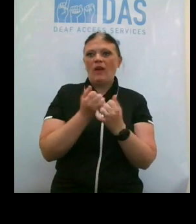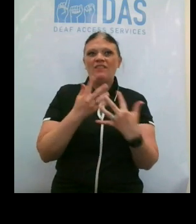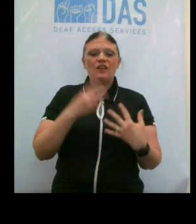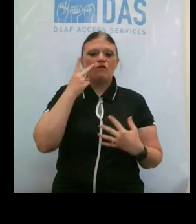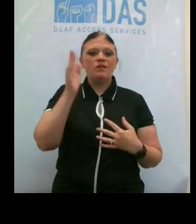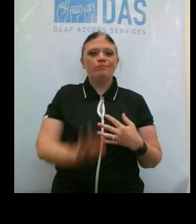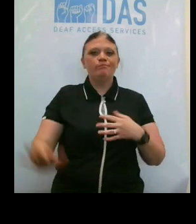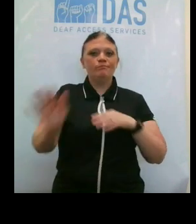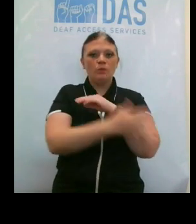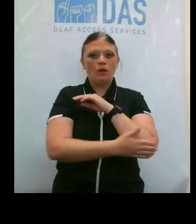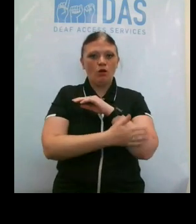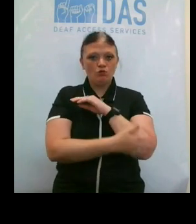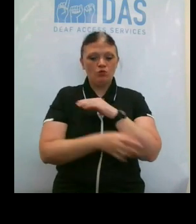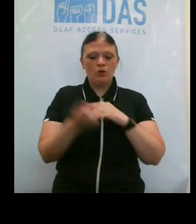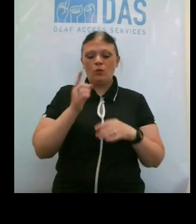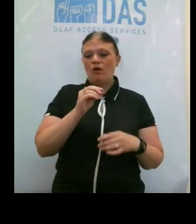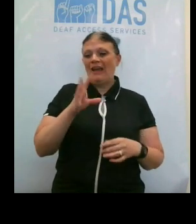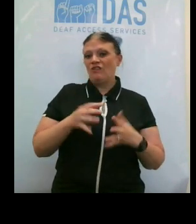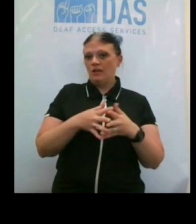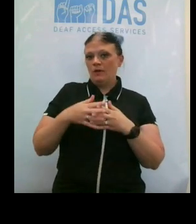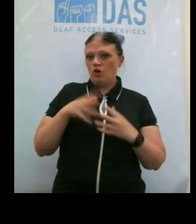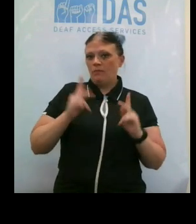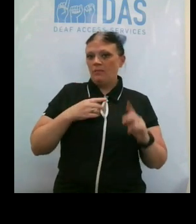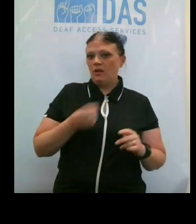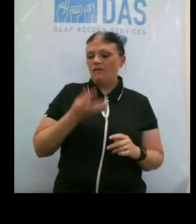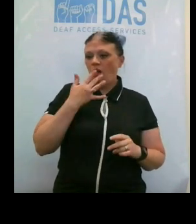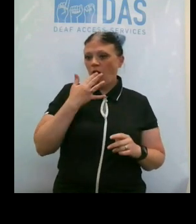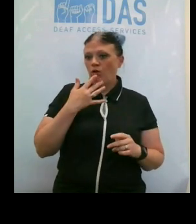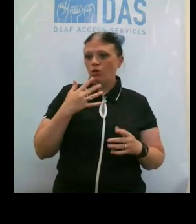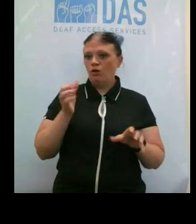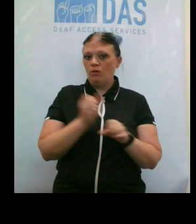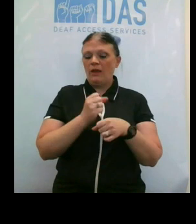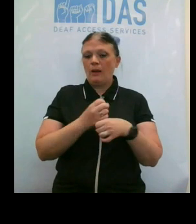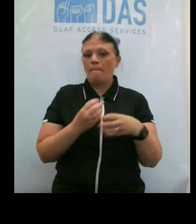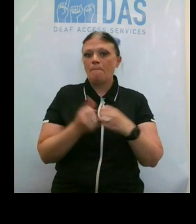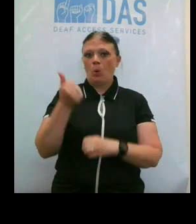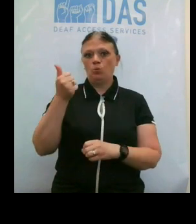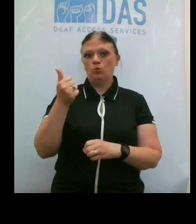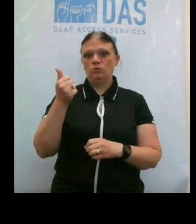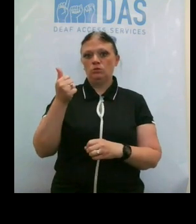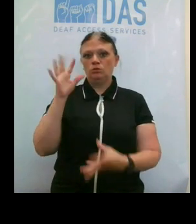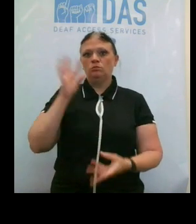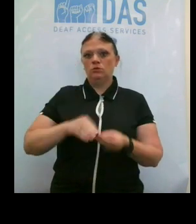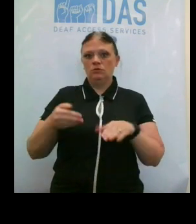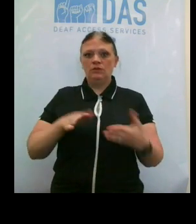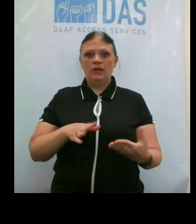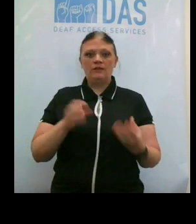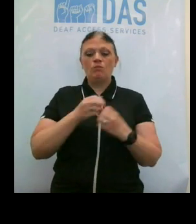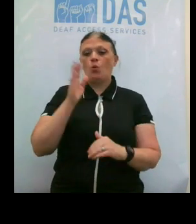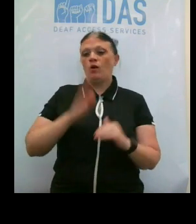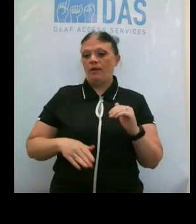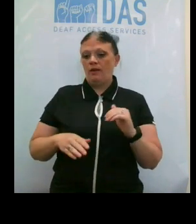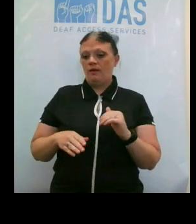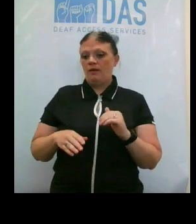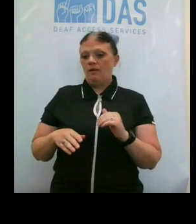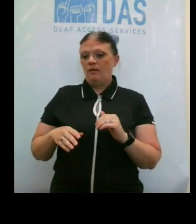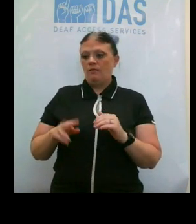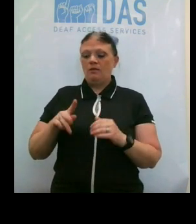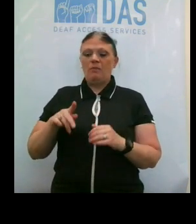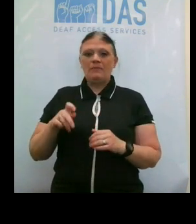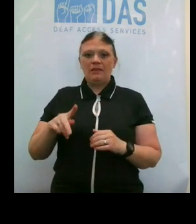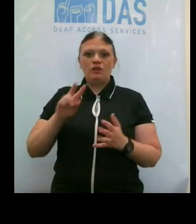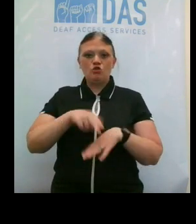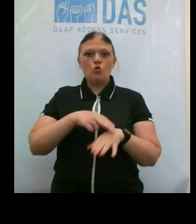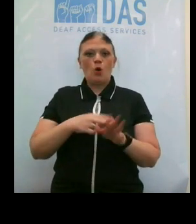in the country where African Americans and people of color are making up the vast majority of deaths, much more than their population would normally indicate.